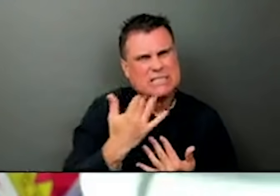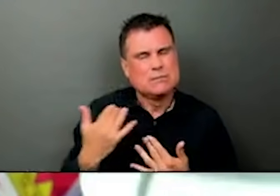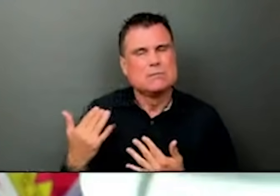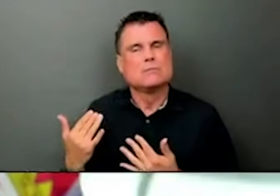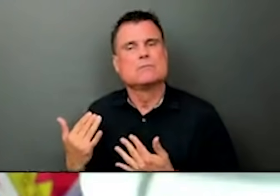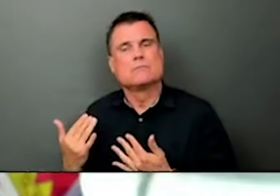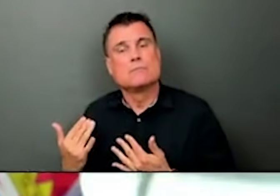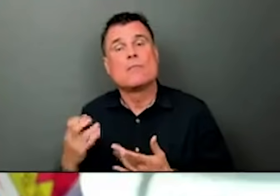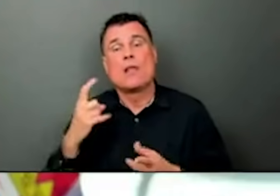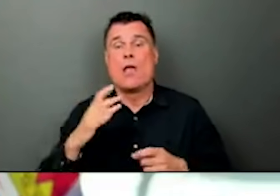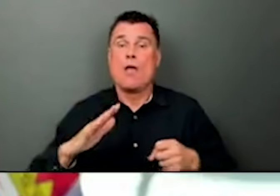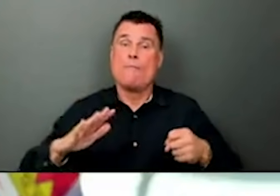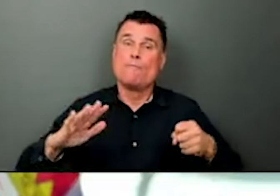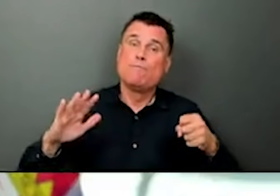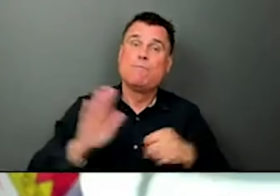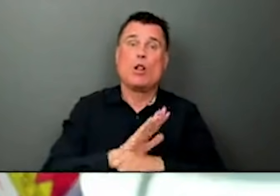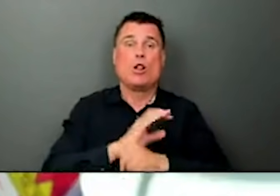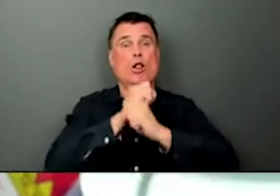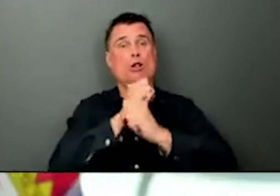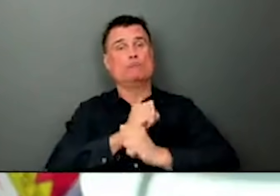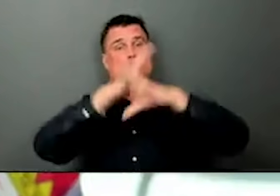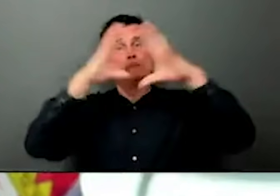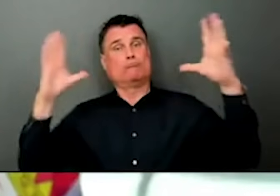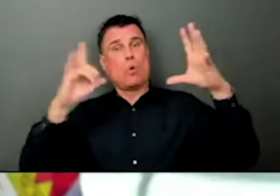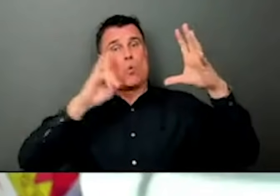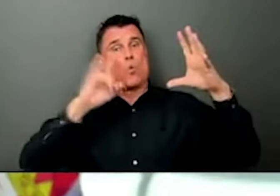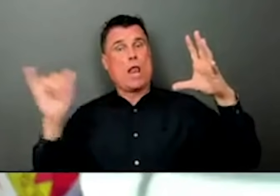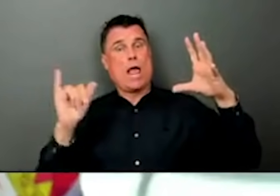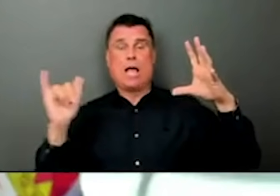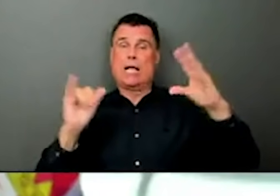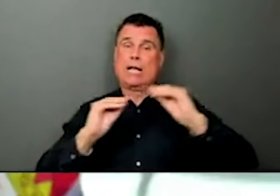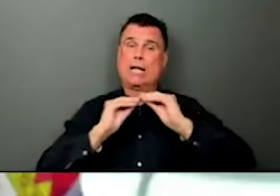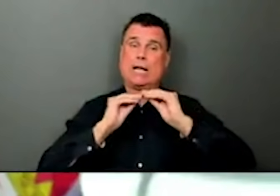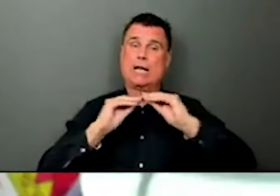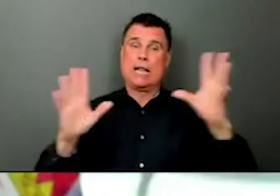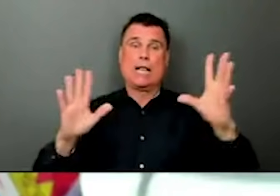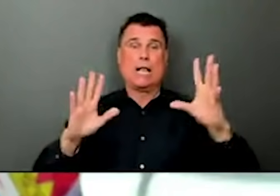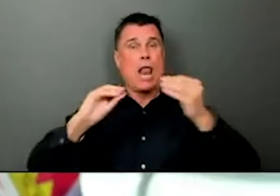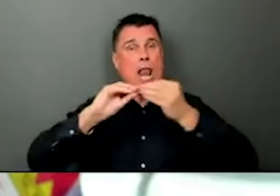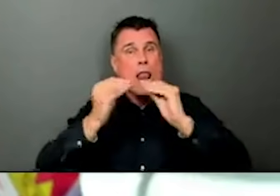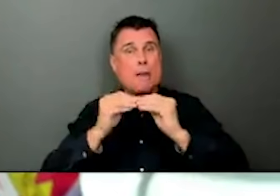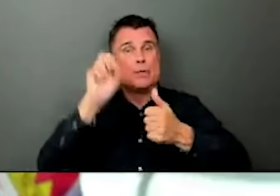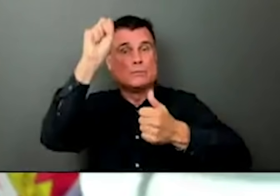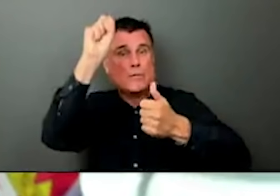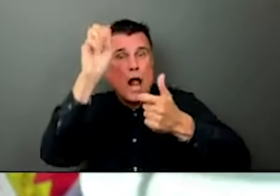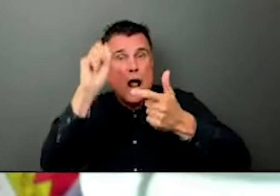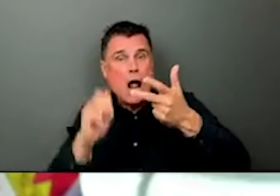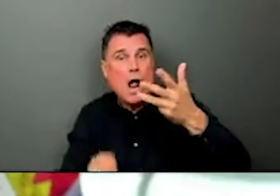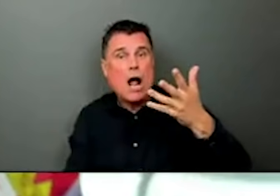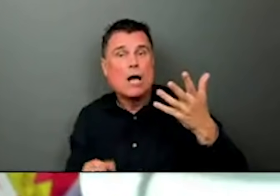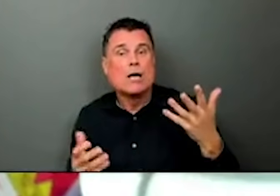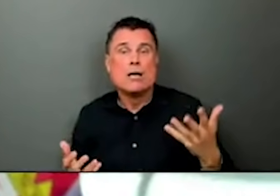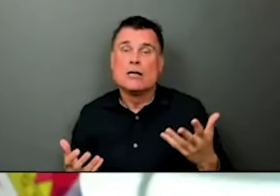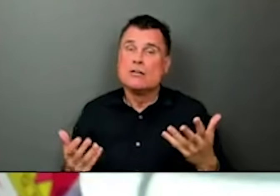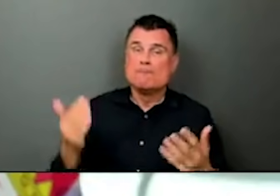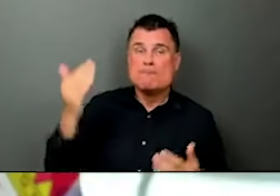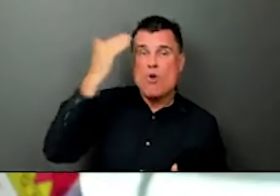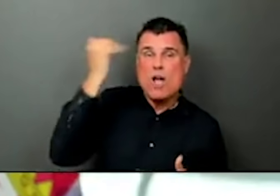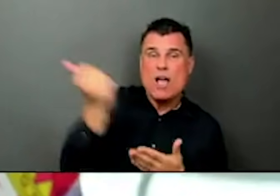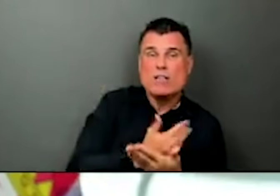that indicators of an immune response, which means that there's measurable antibody that follows that mix and match